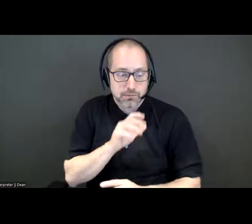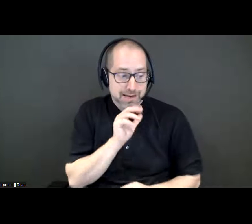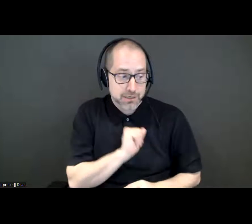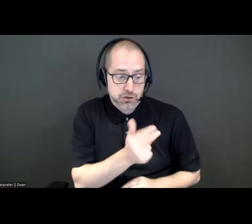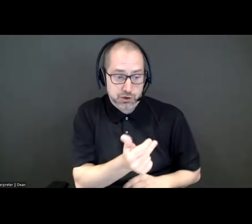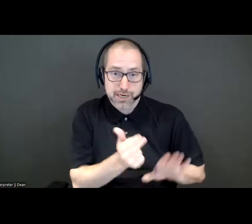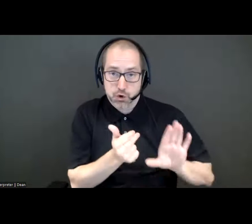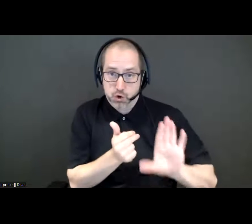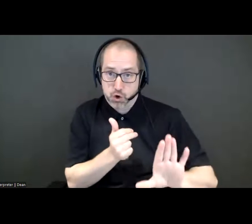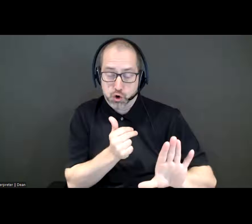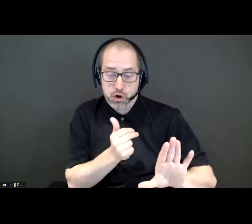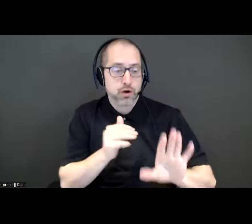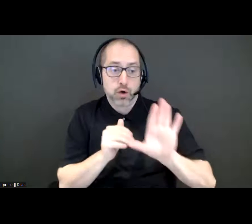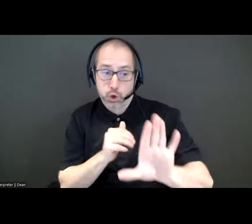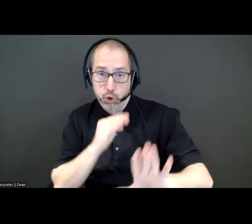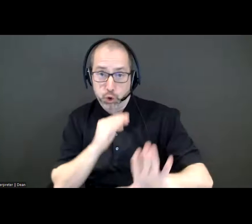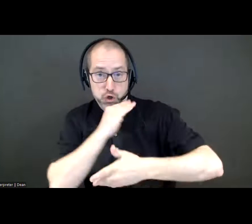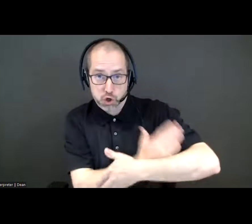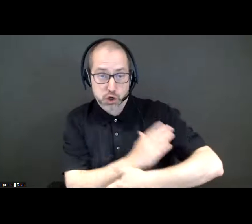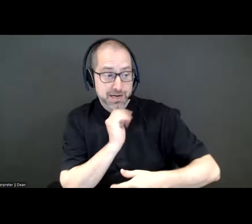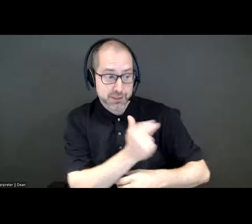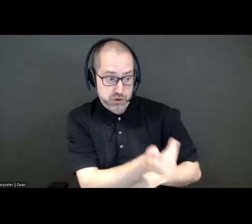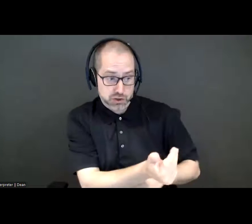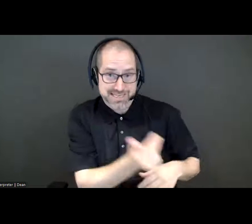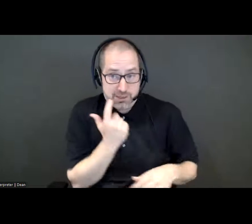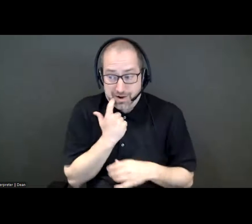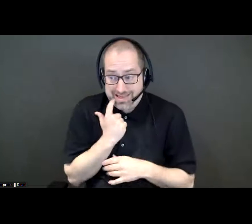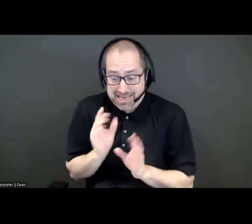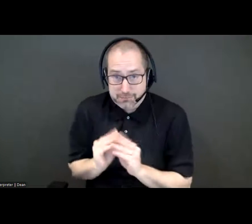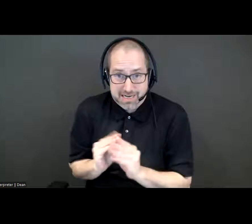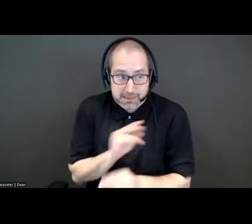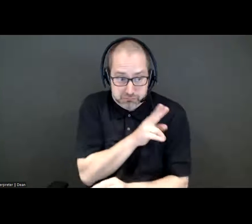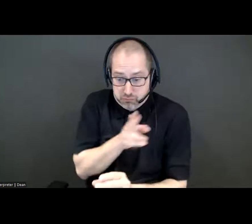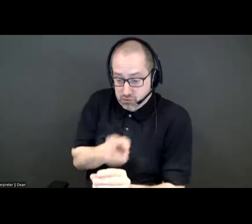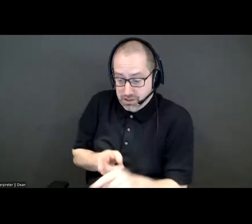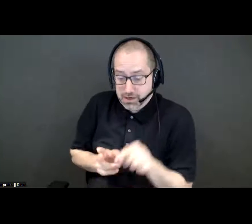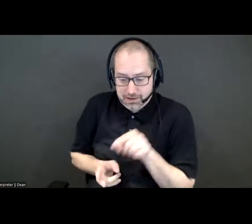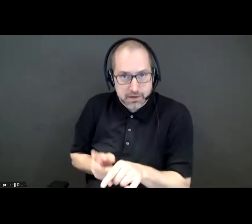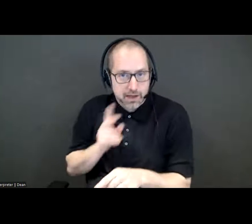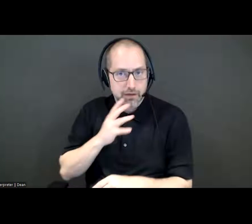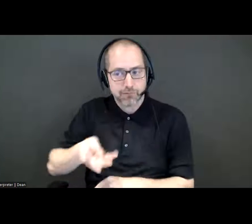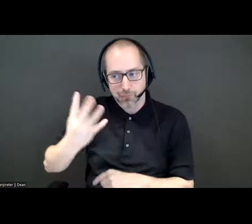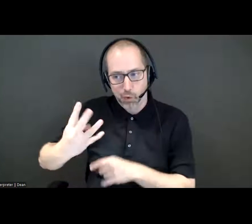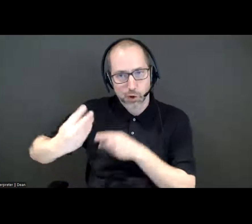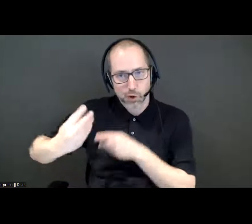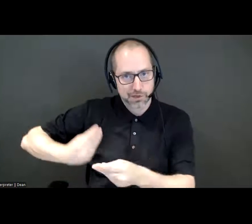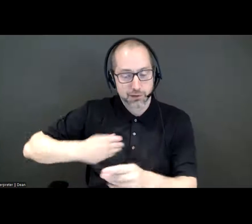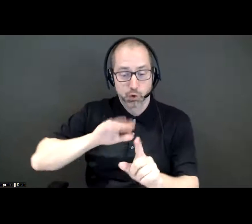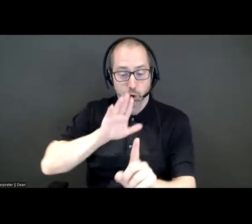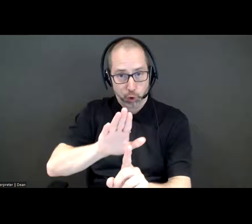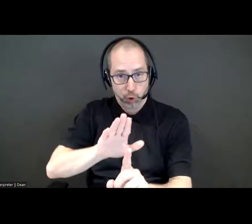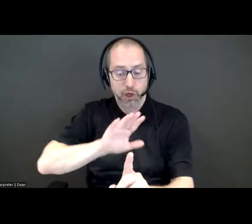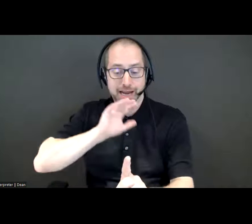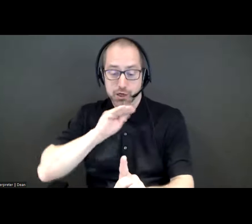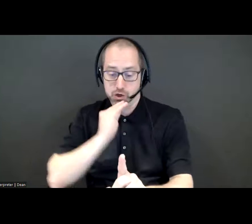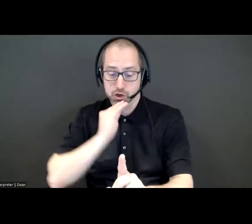we actually, in our last meeting, represented 4 generations in that group. There was her 13-year-old daughter, and then there